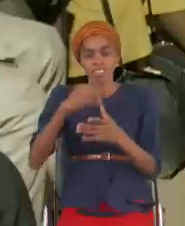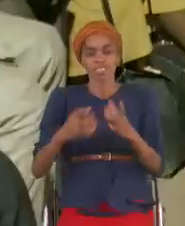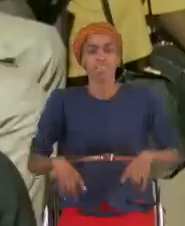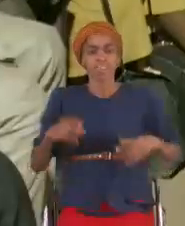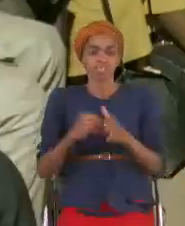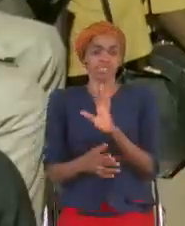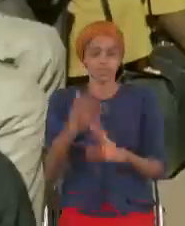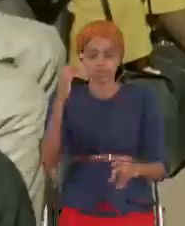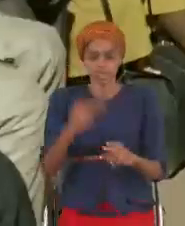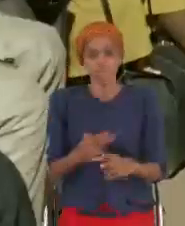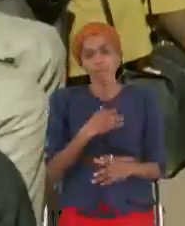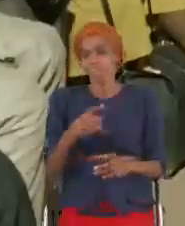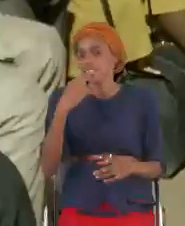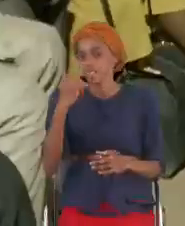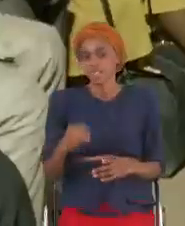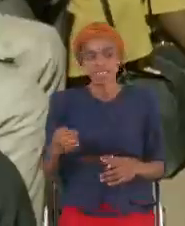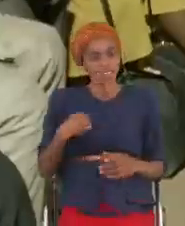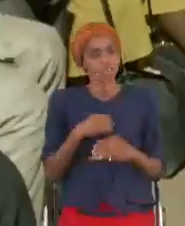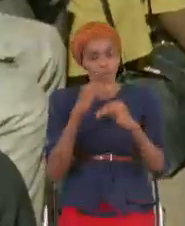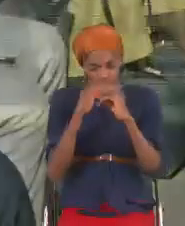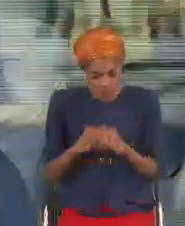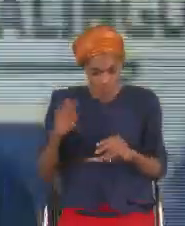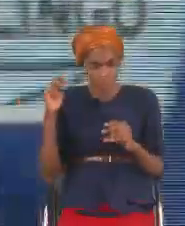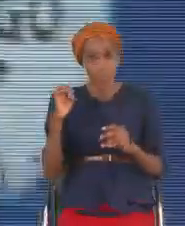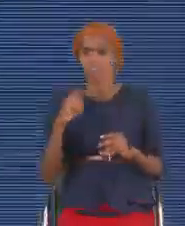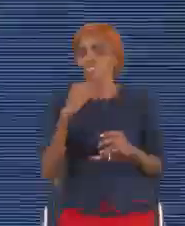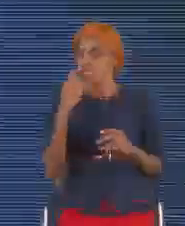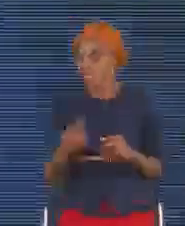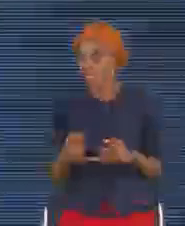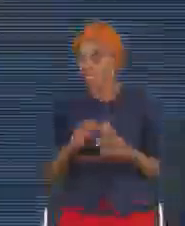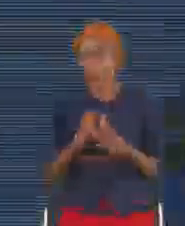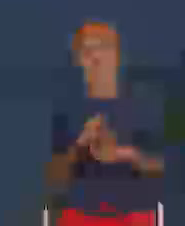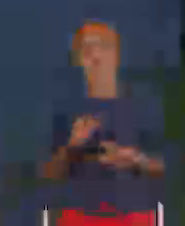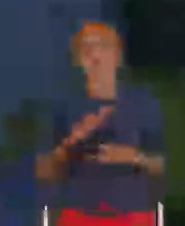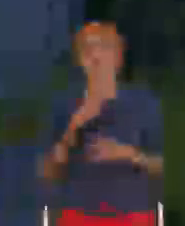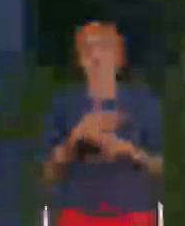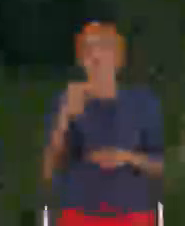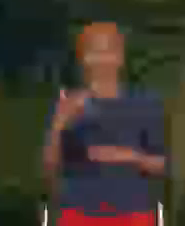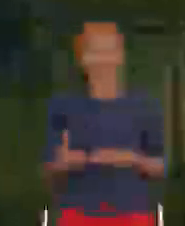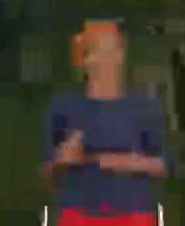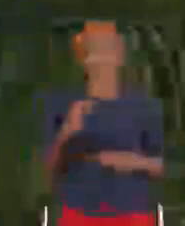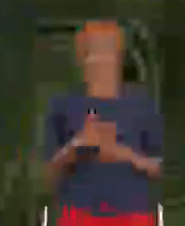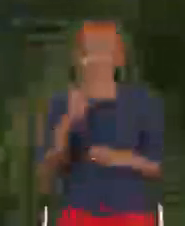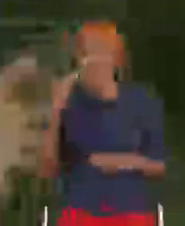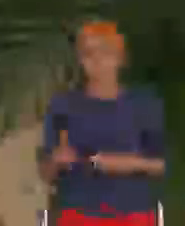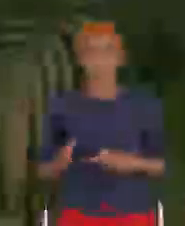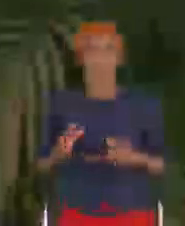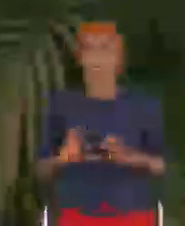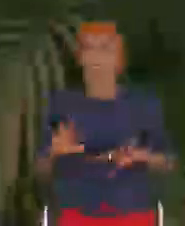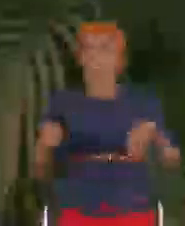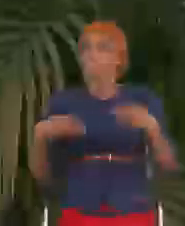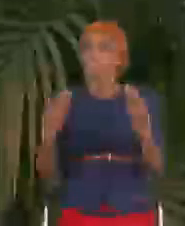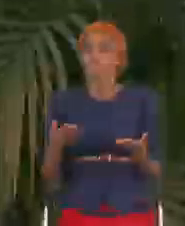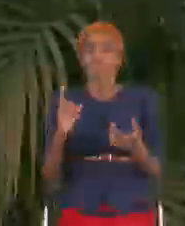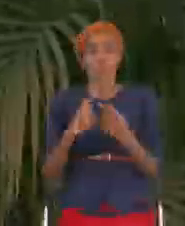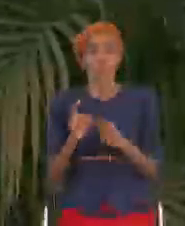then it says, it will worship him. He said, I'm totally, completely giving unto